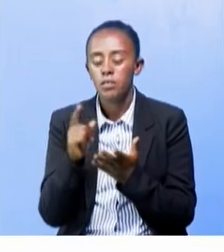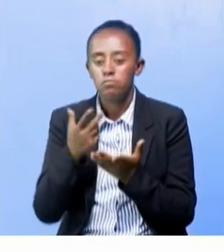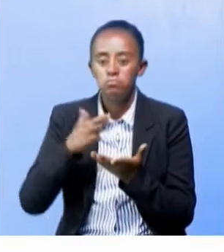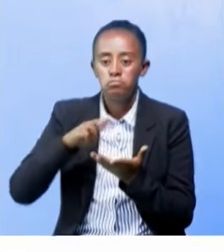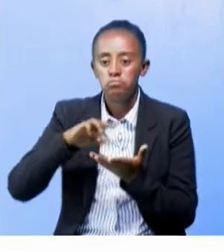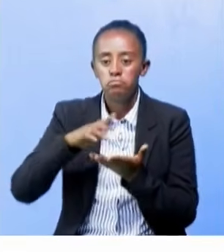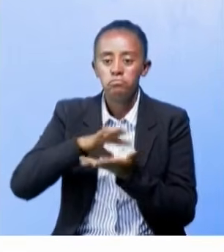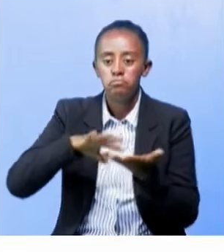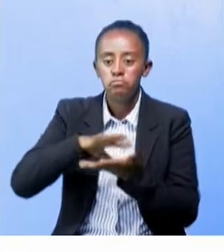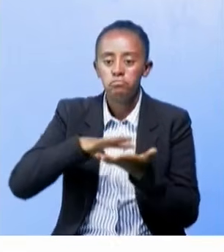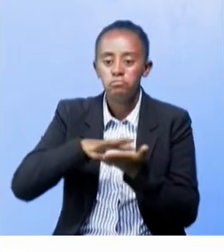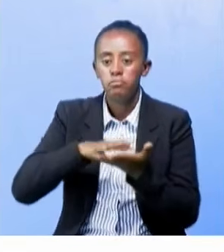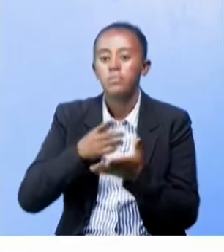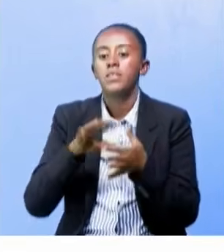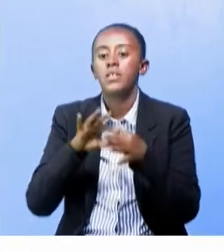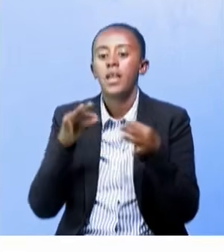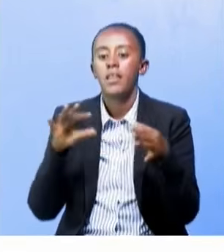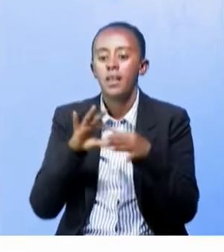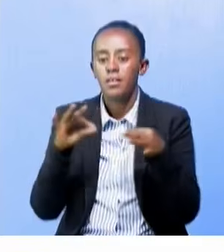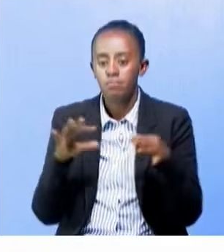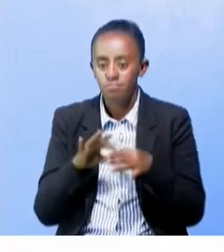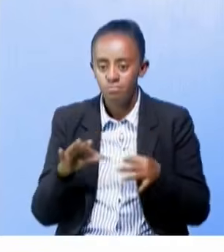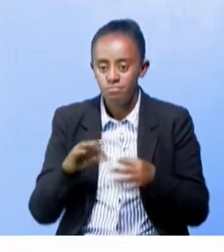Jumbled sentence.